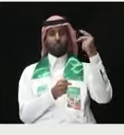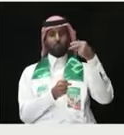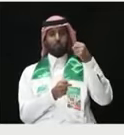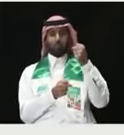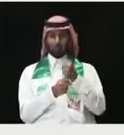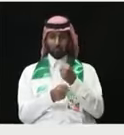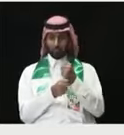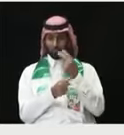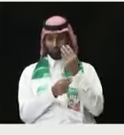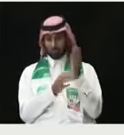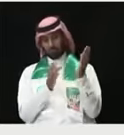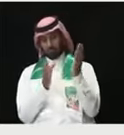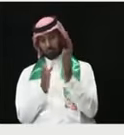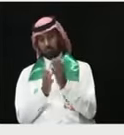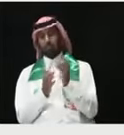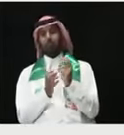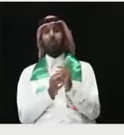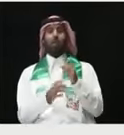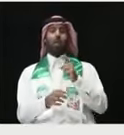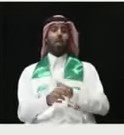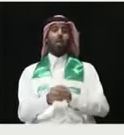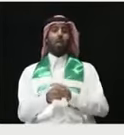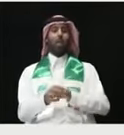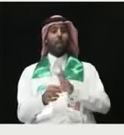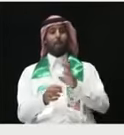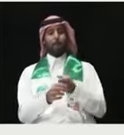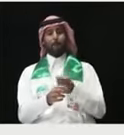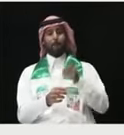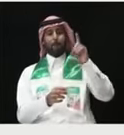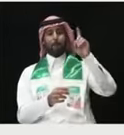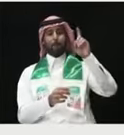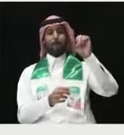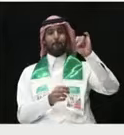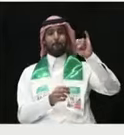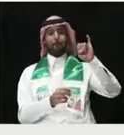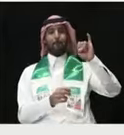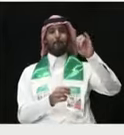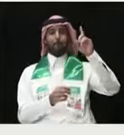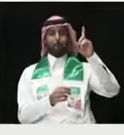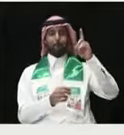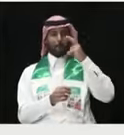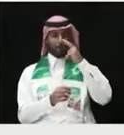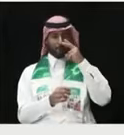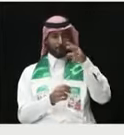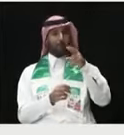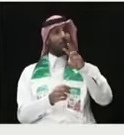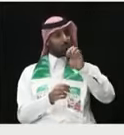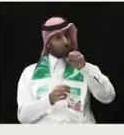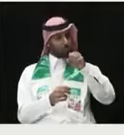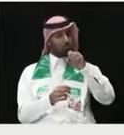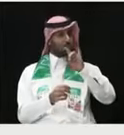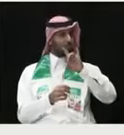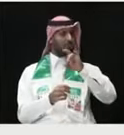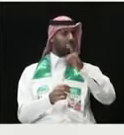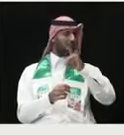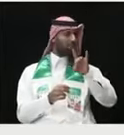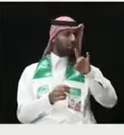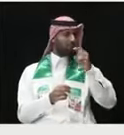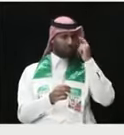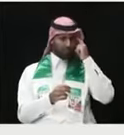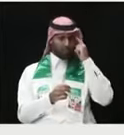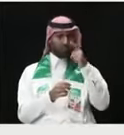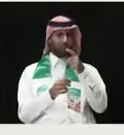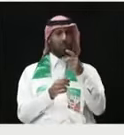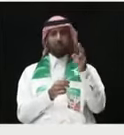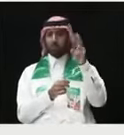time, and we change the order. You have to start with a helping verb. Did he watch TV? What do you think? Did he watch TV